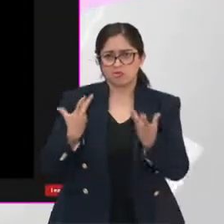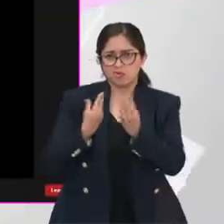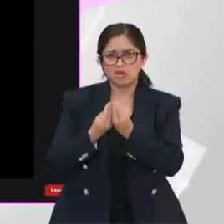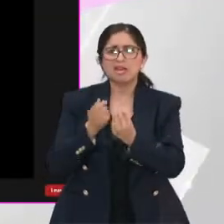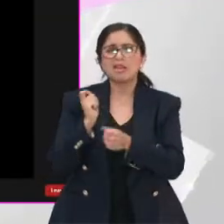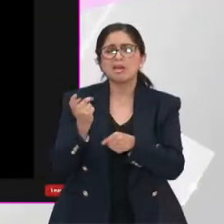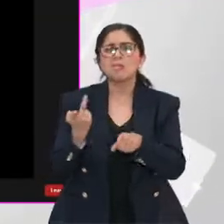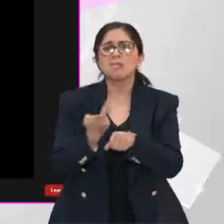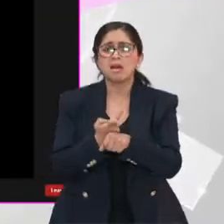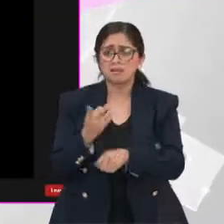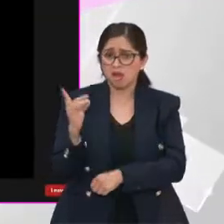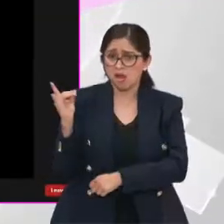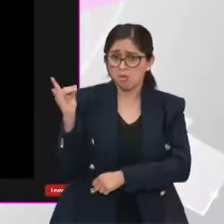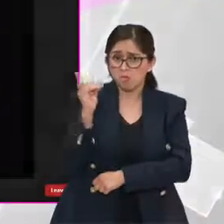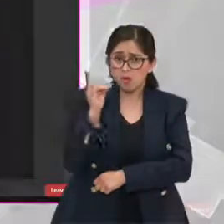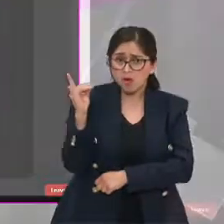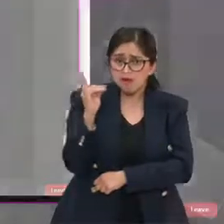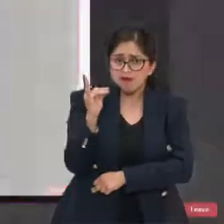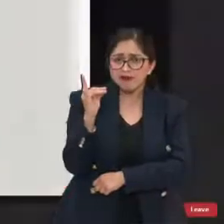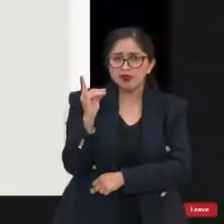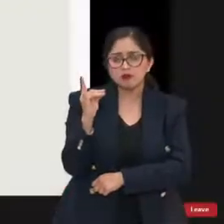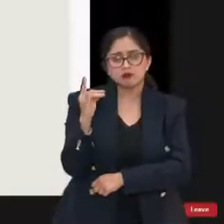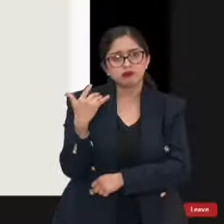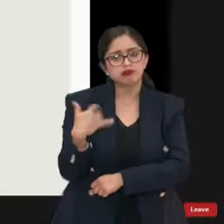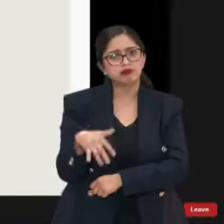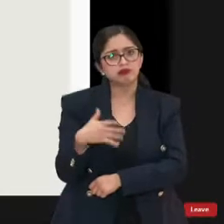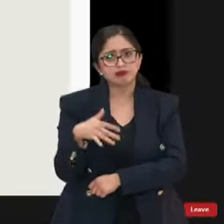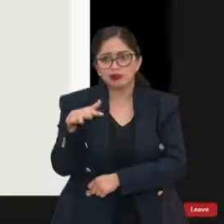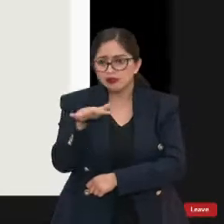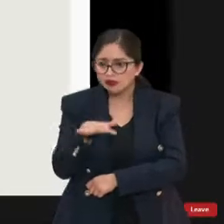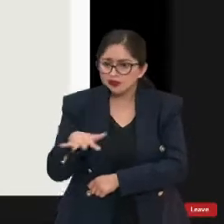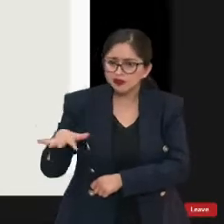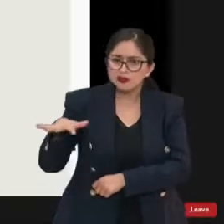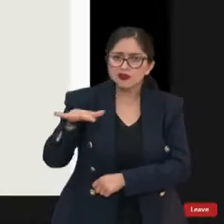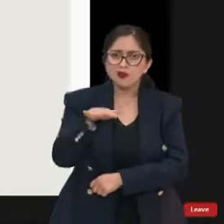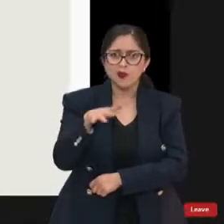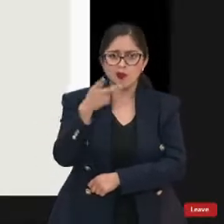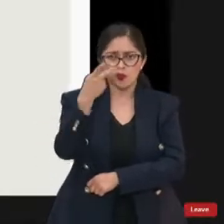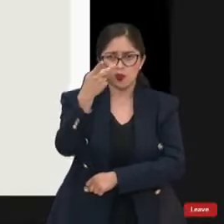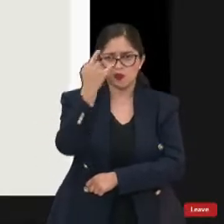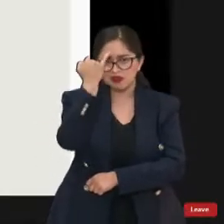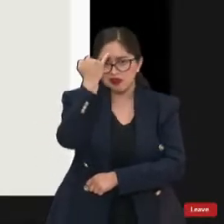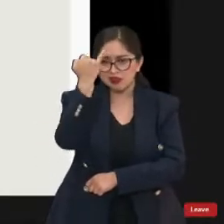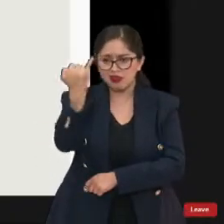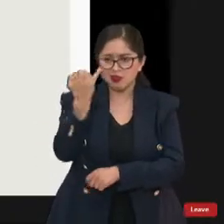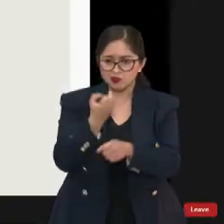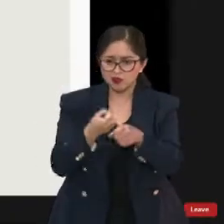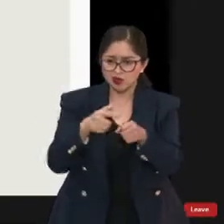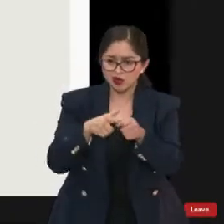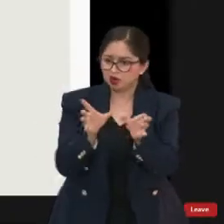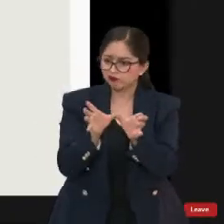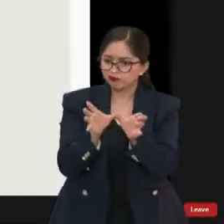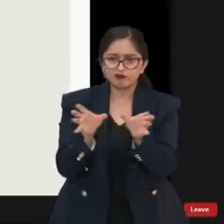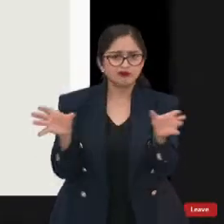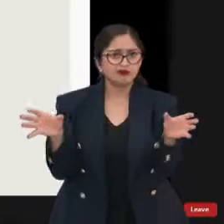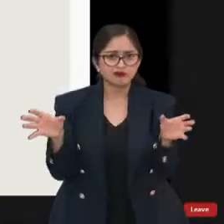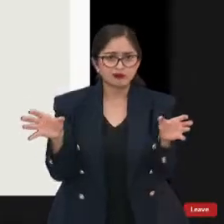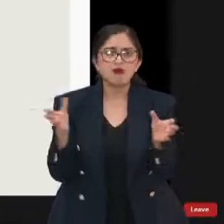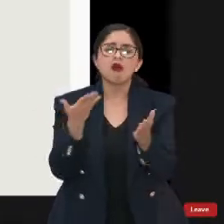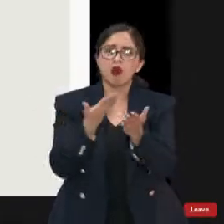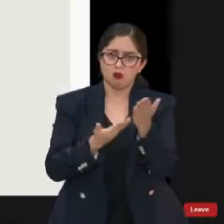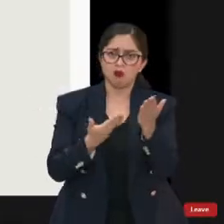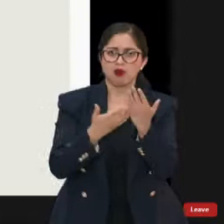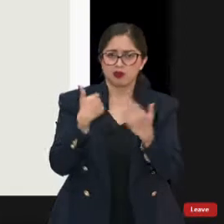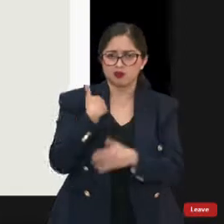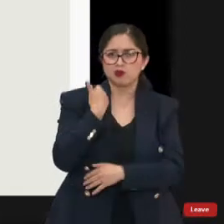of the Superior Court, and Dr. Maria Teresa, that they have undergone a deep process of social polarization. So